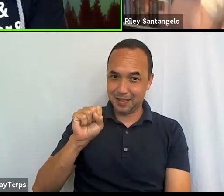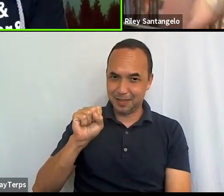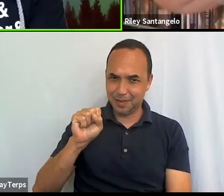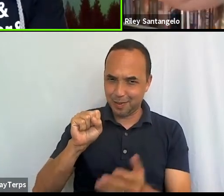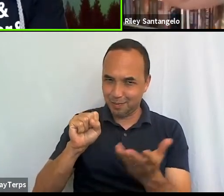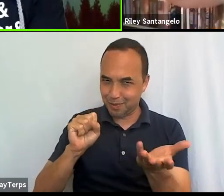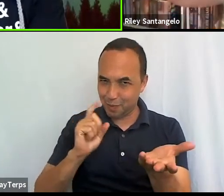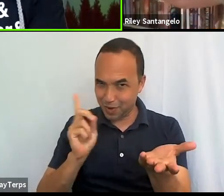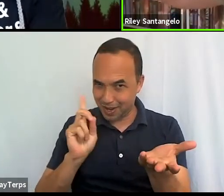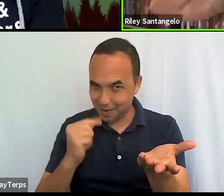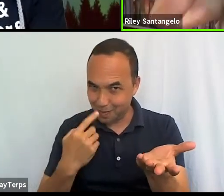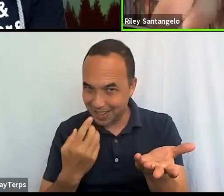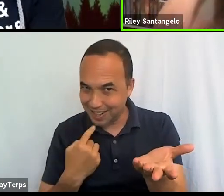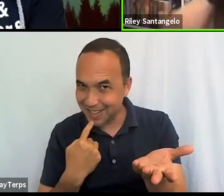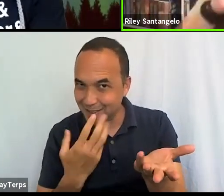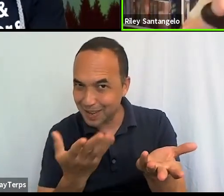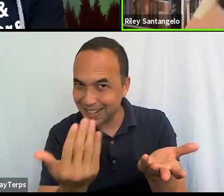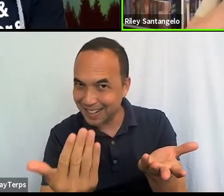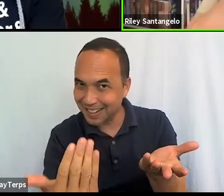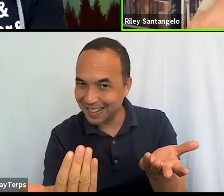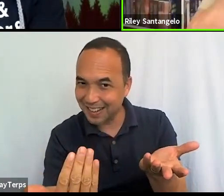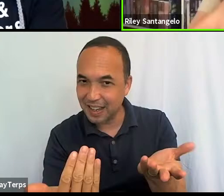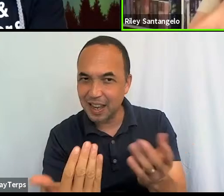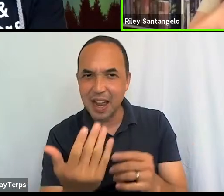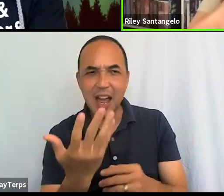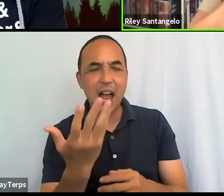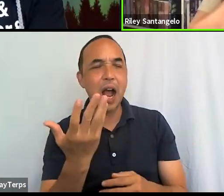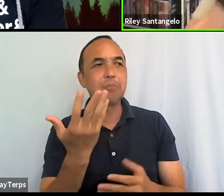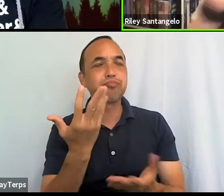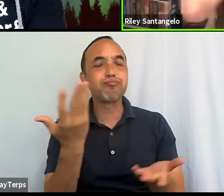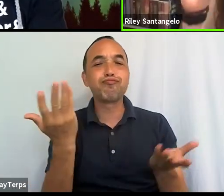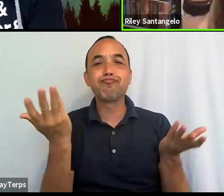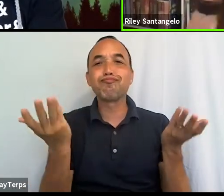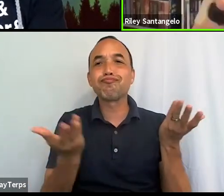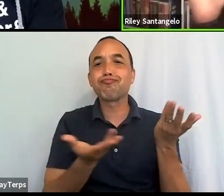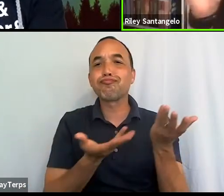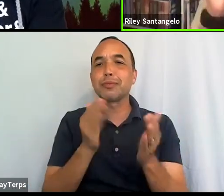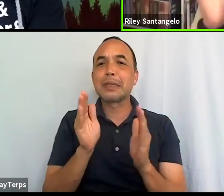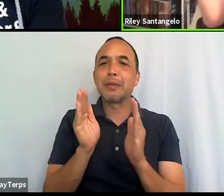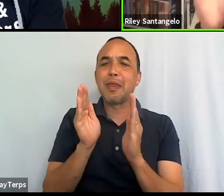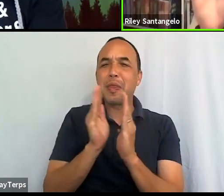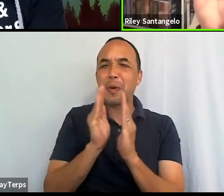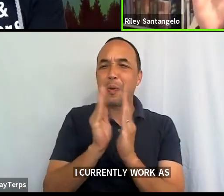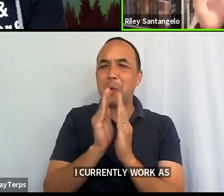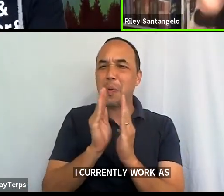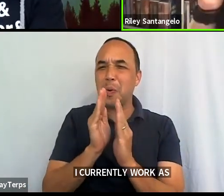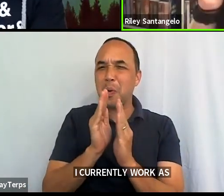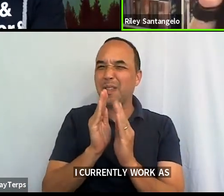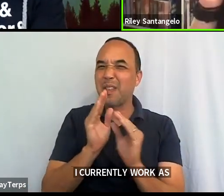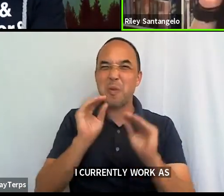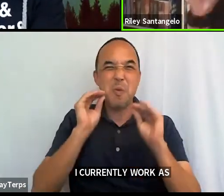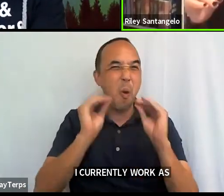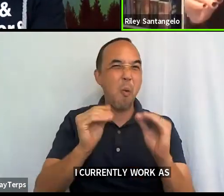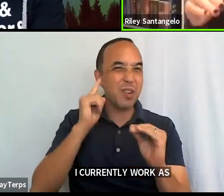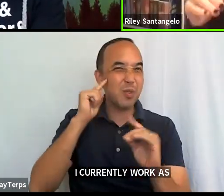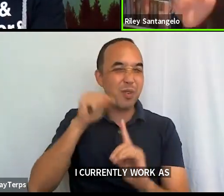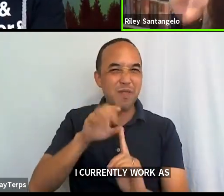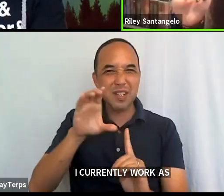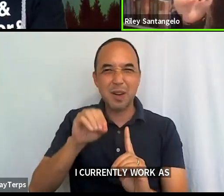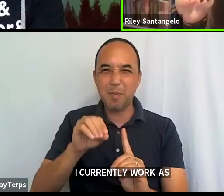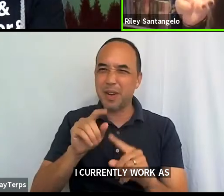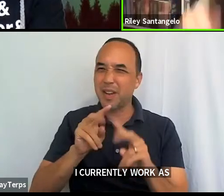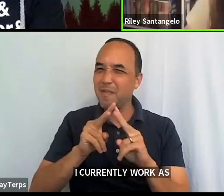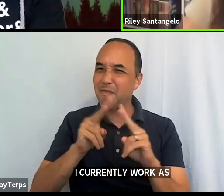Where? It's this little like nobody's heard of it. It's like kind of an